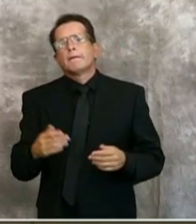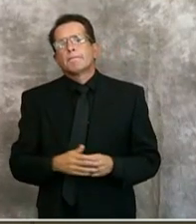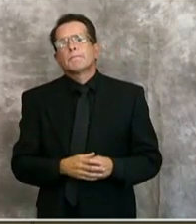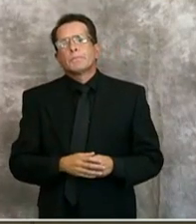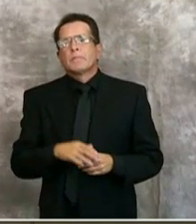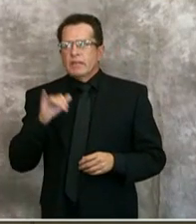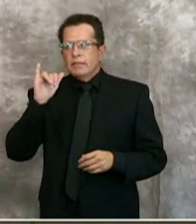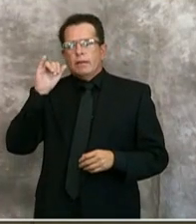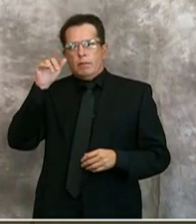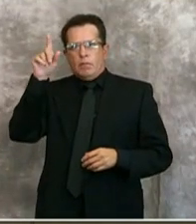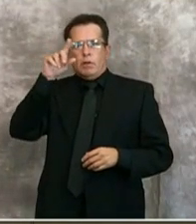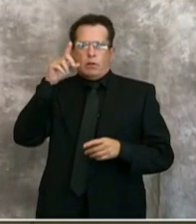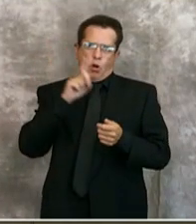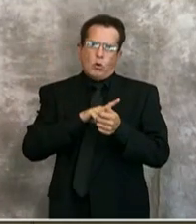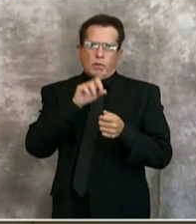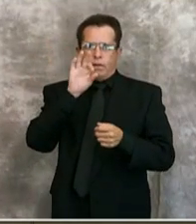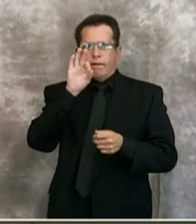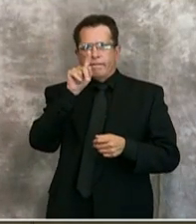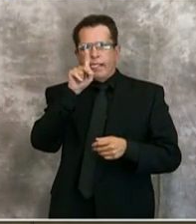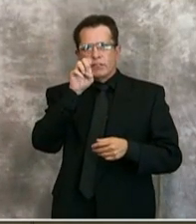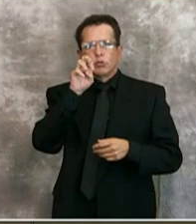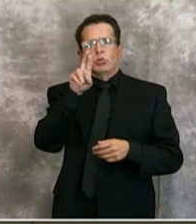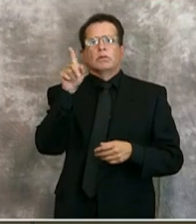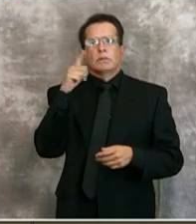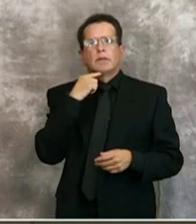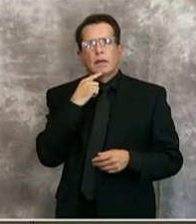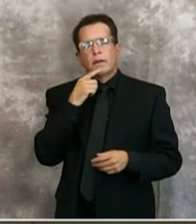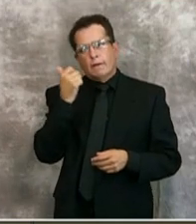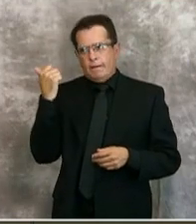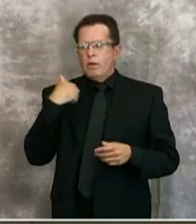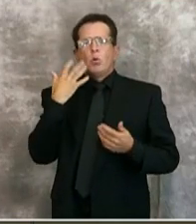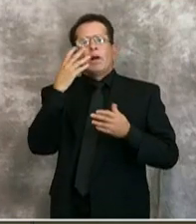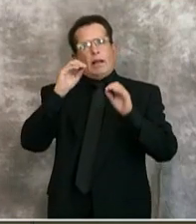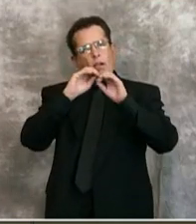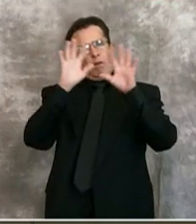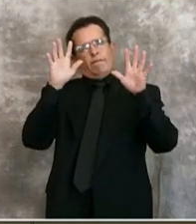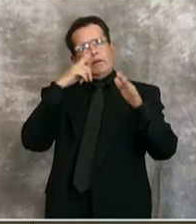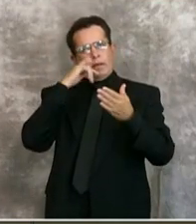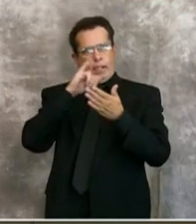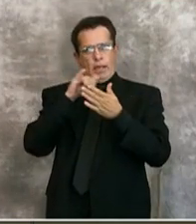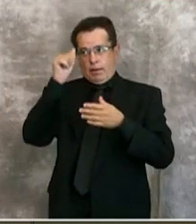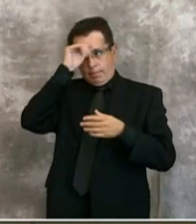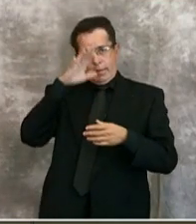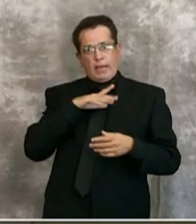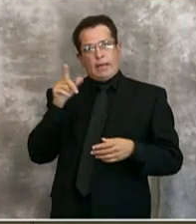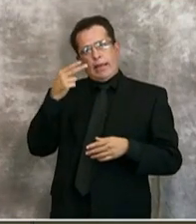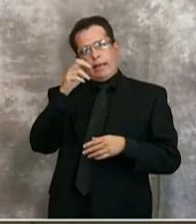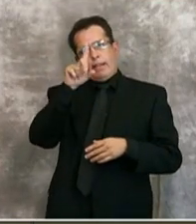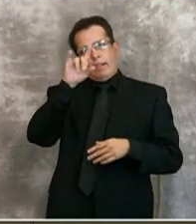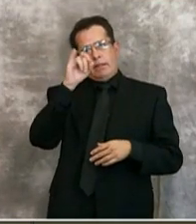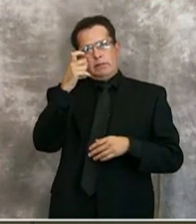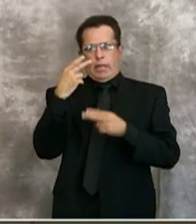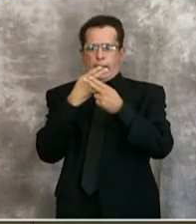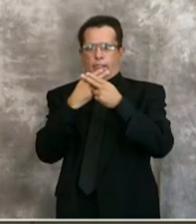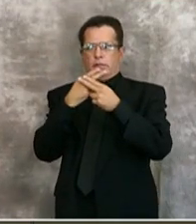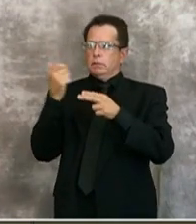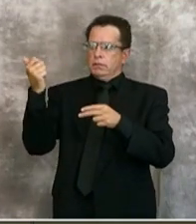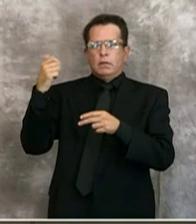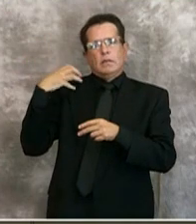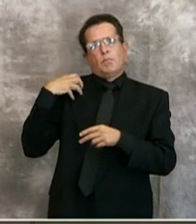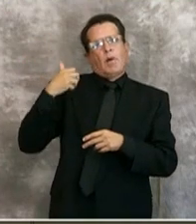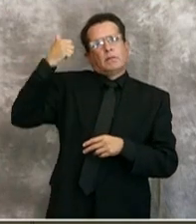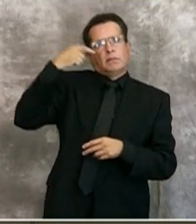Thanks. And as a follow-up to that, just looking for a little clarity, the gentleman from Helix said up to 2,000 tests a